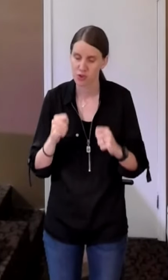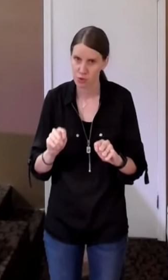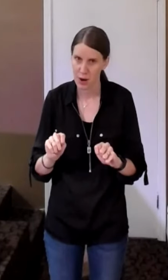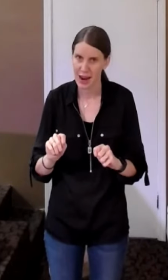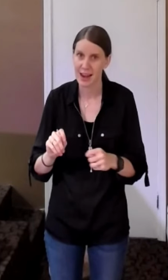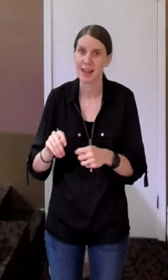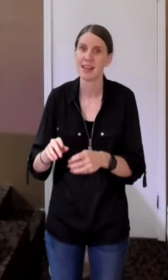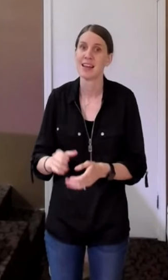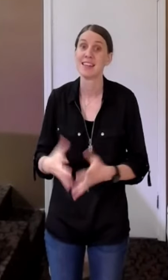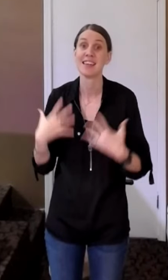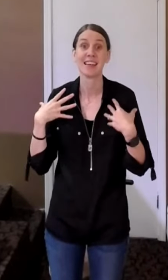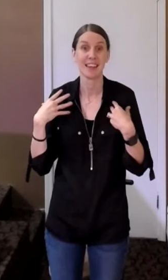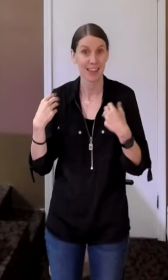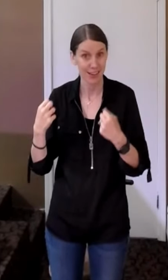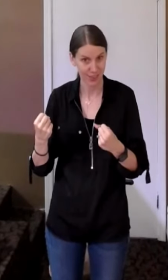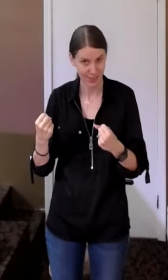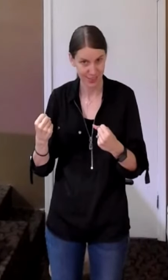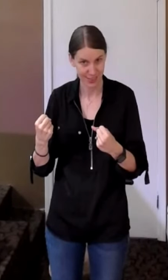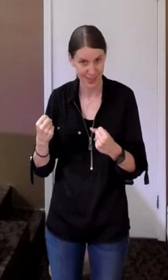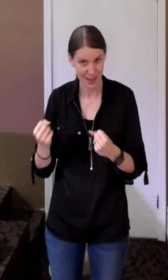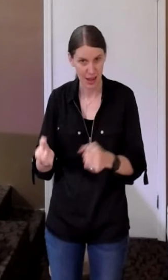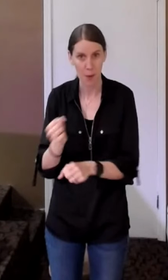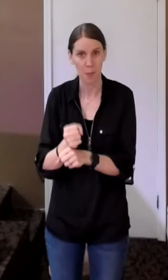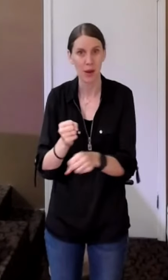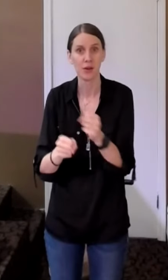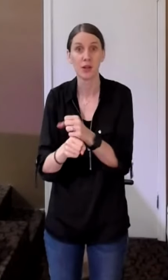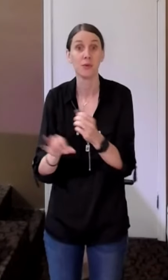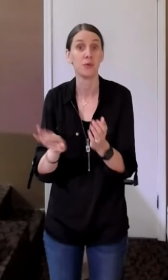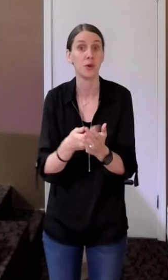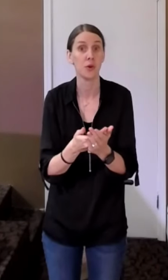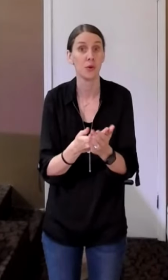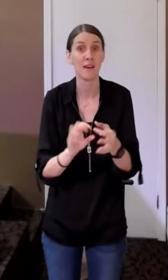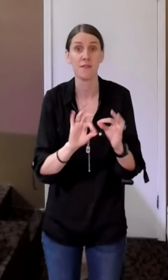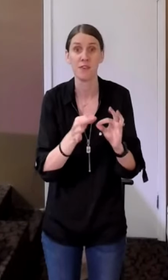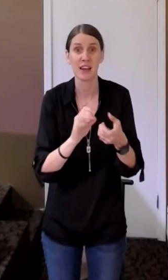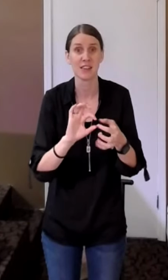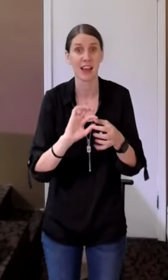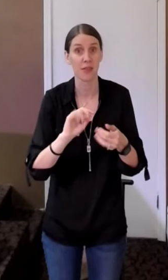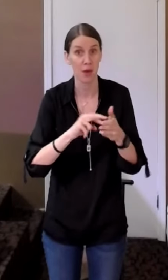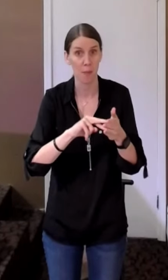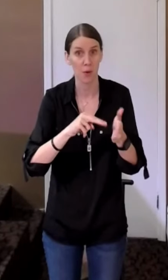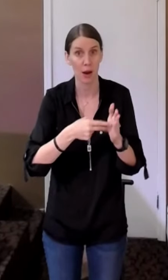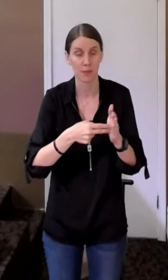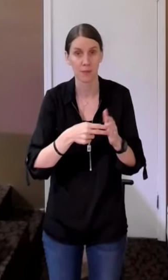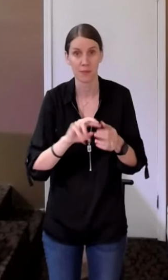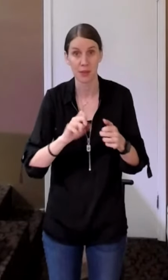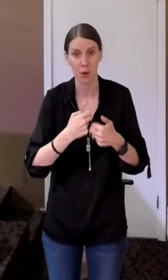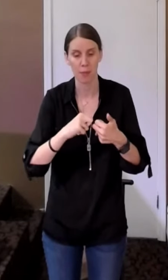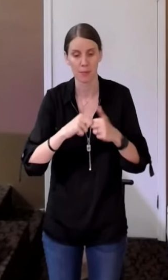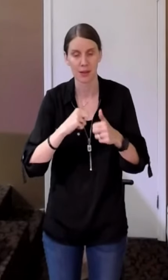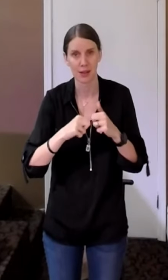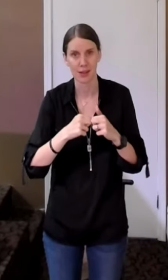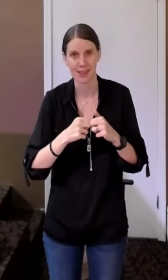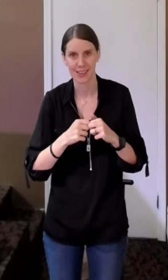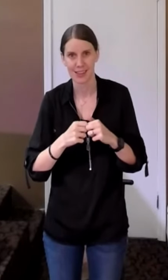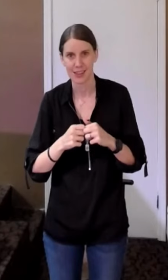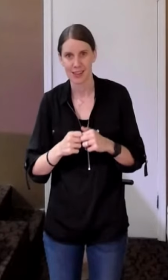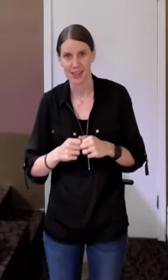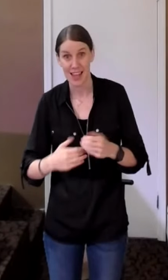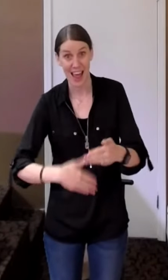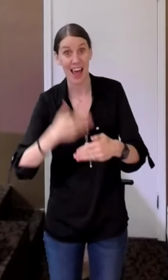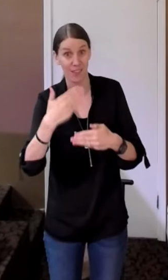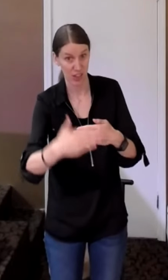that, building something new, fixing the relationships and those things. But also, after you've gone through these